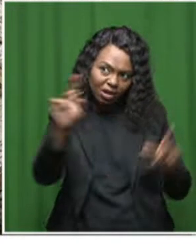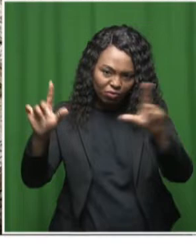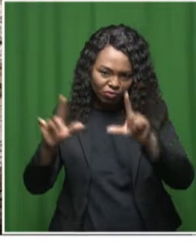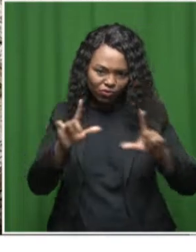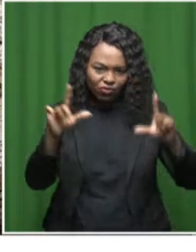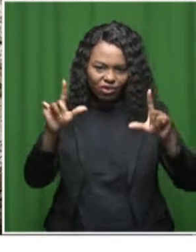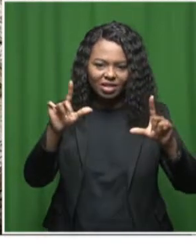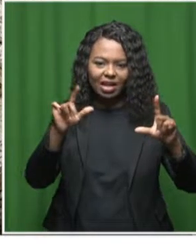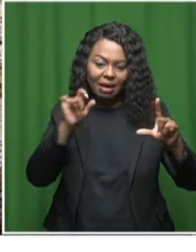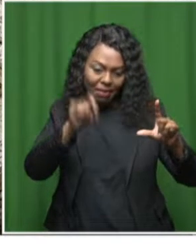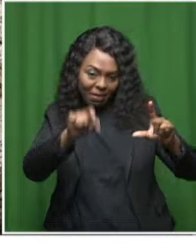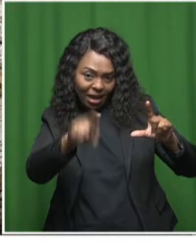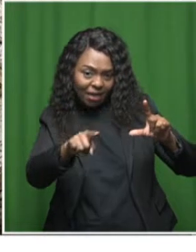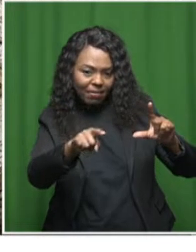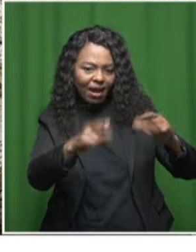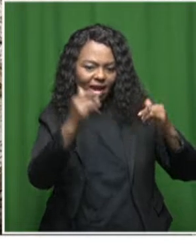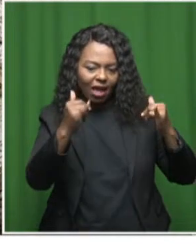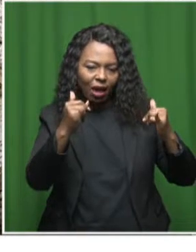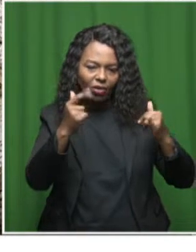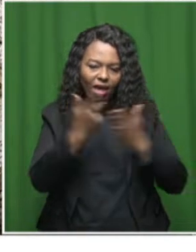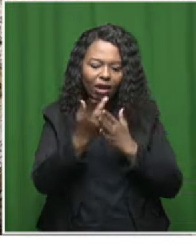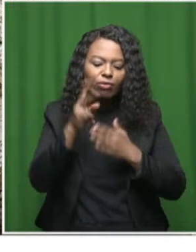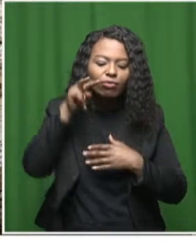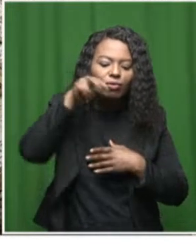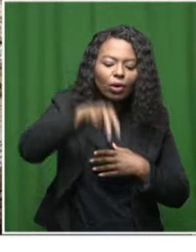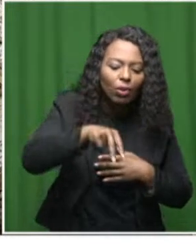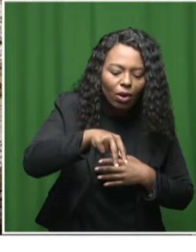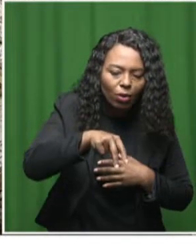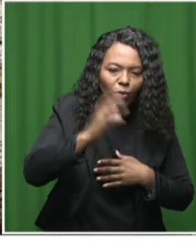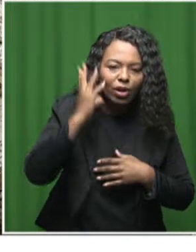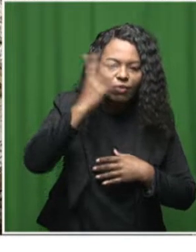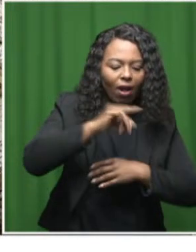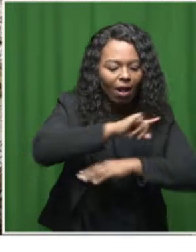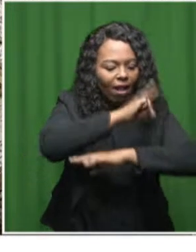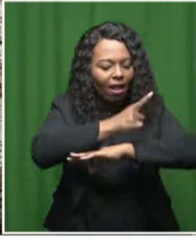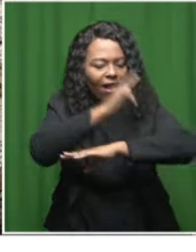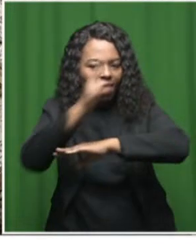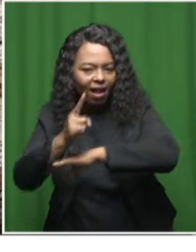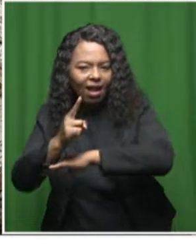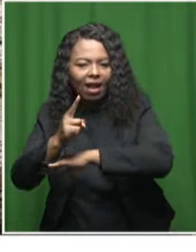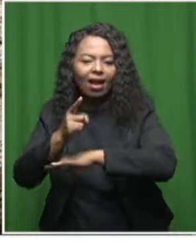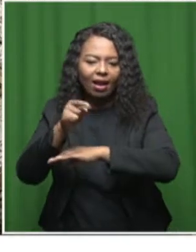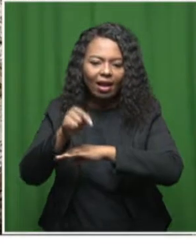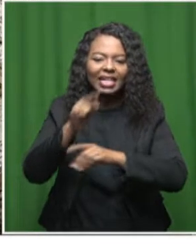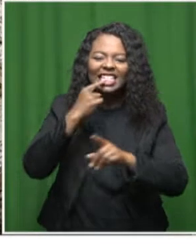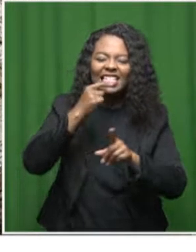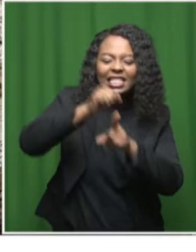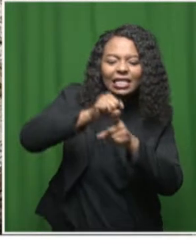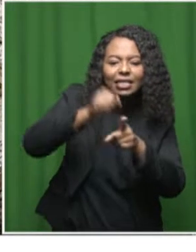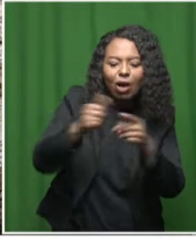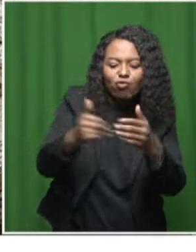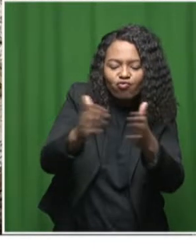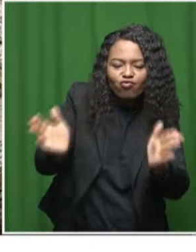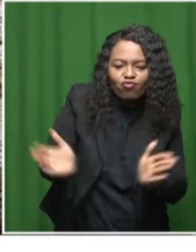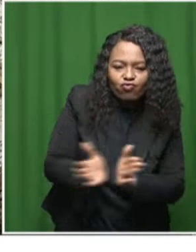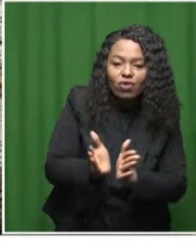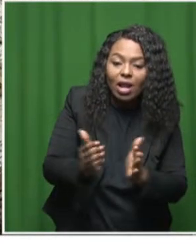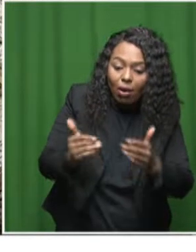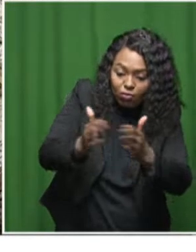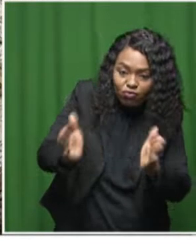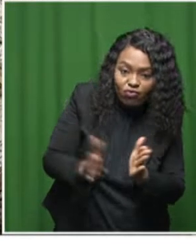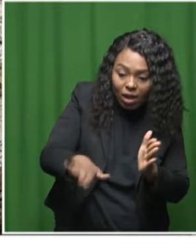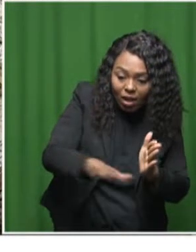from Mnini, developed a range of trails that go up these beautiful forested valleys, and there's rock pools you can swim in.